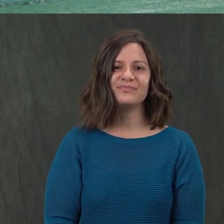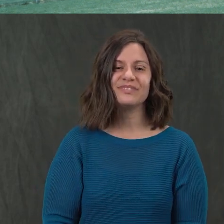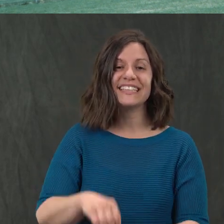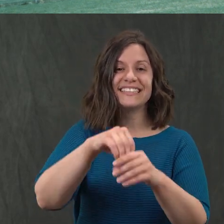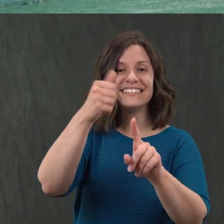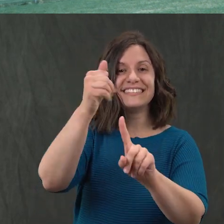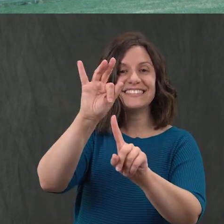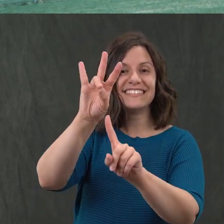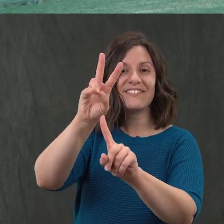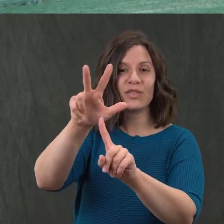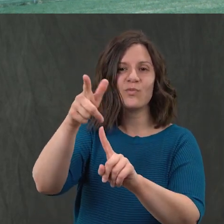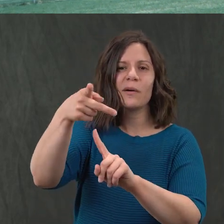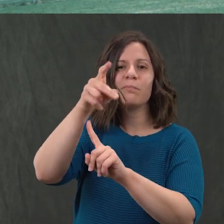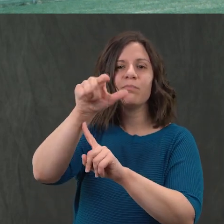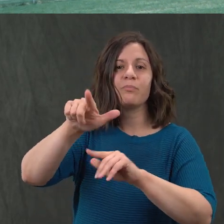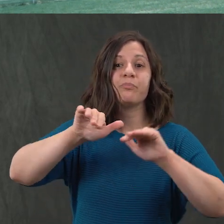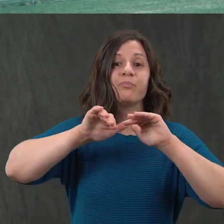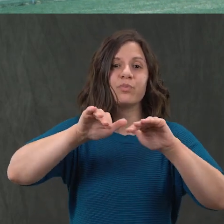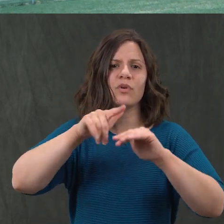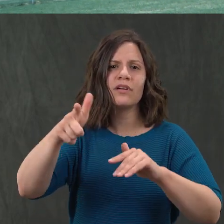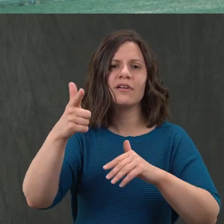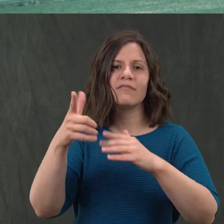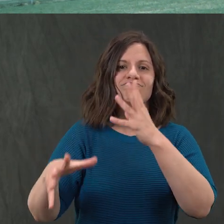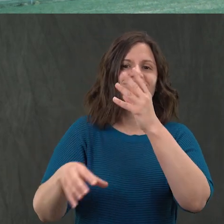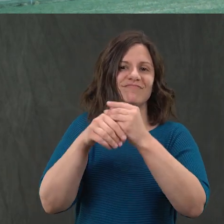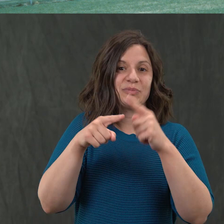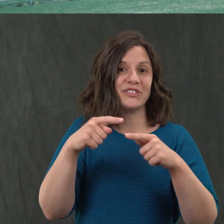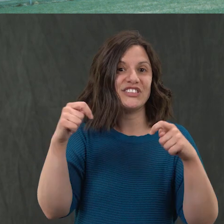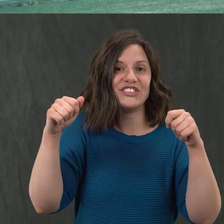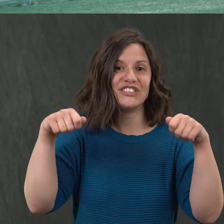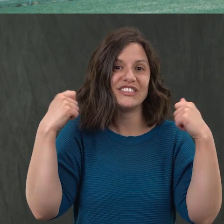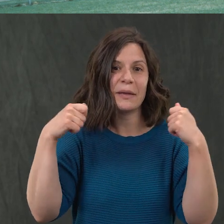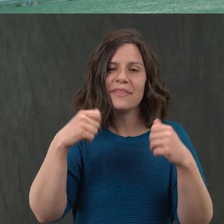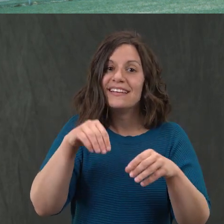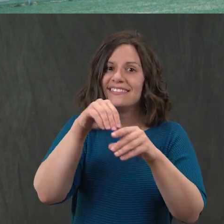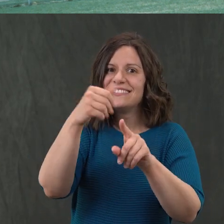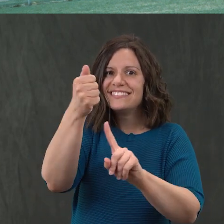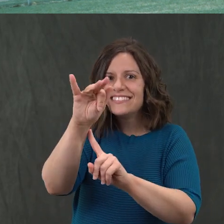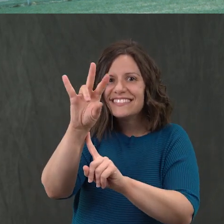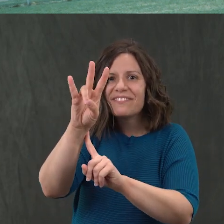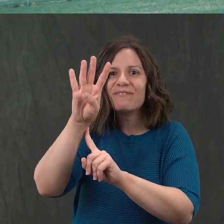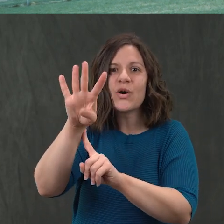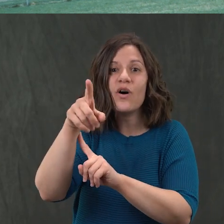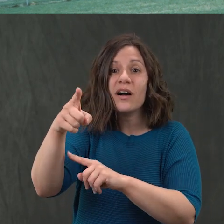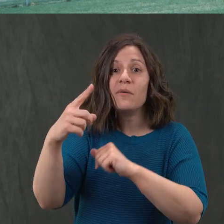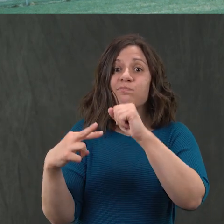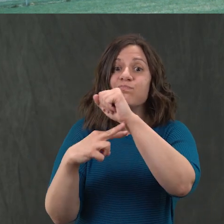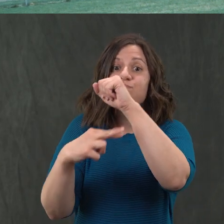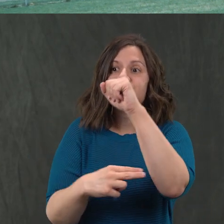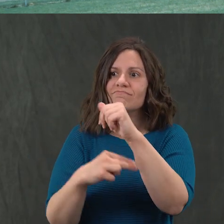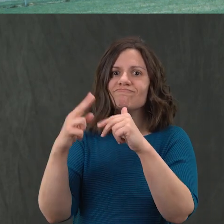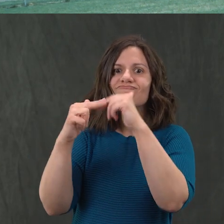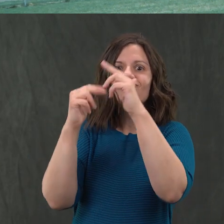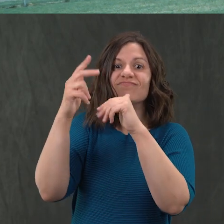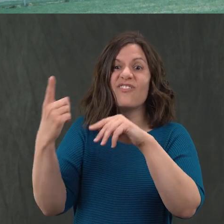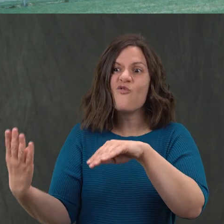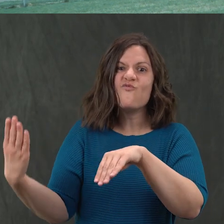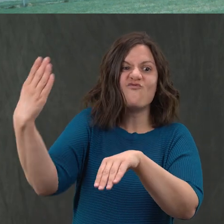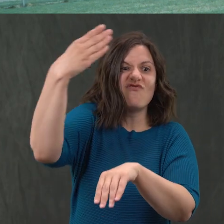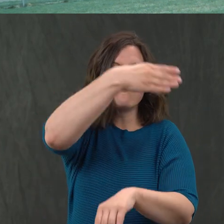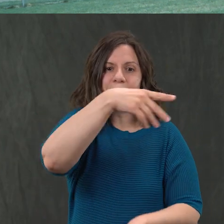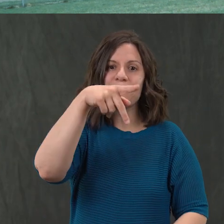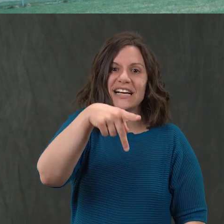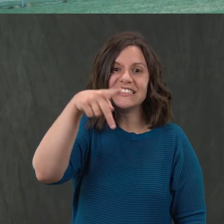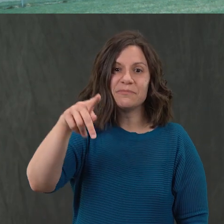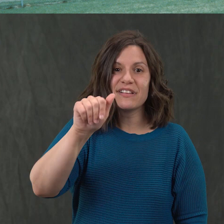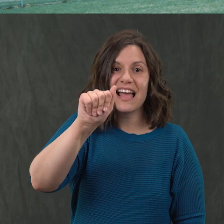In 1973, a pool was installed in the gym. A bridge under construction. And in 1974, a bridge over Pikes Peak